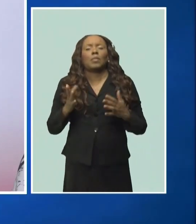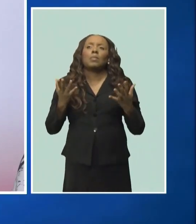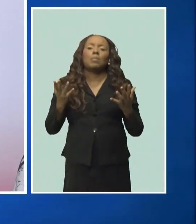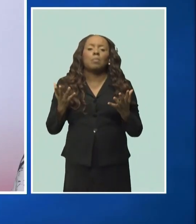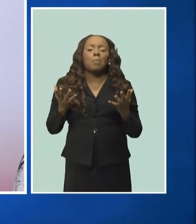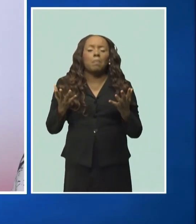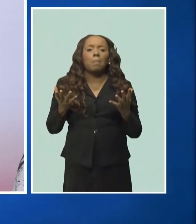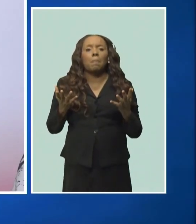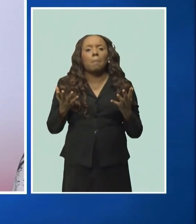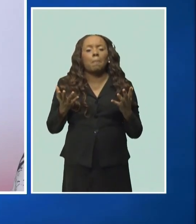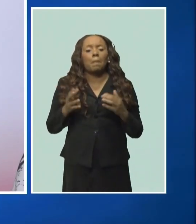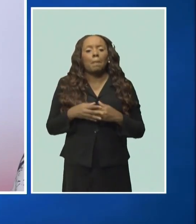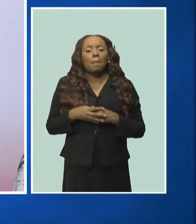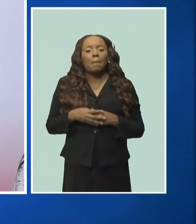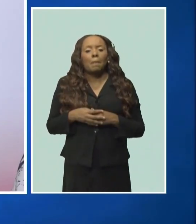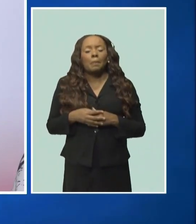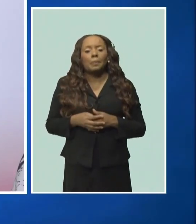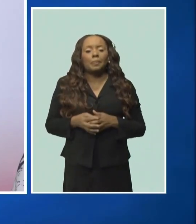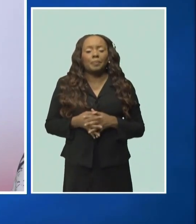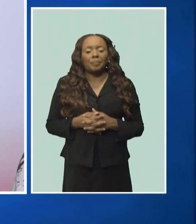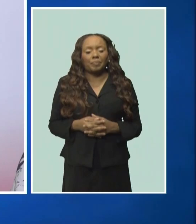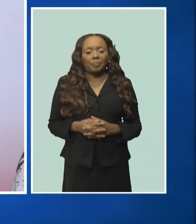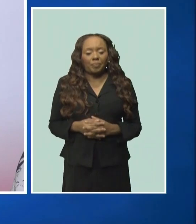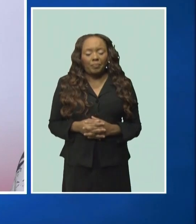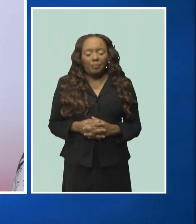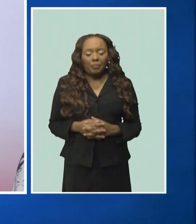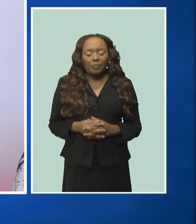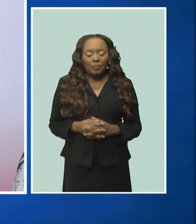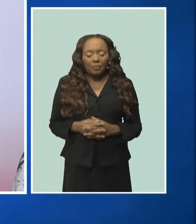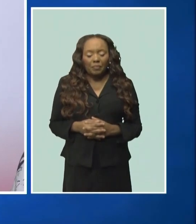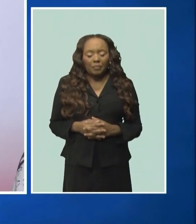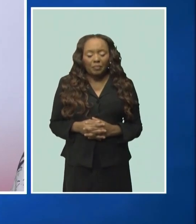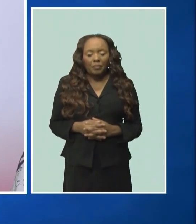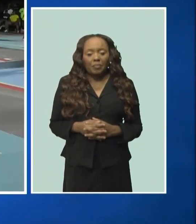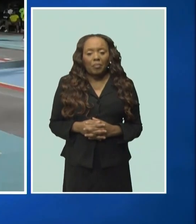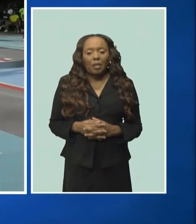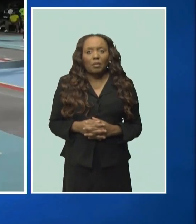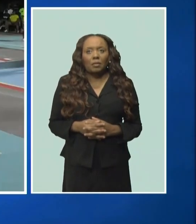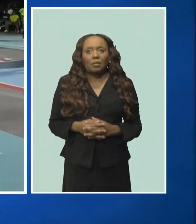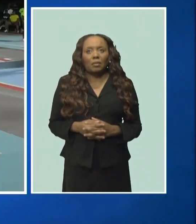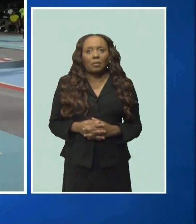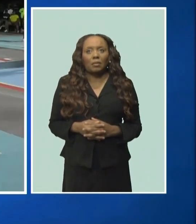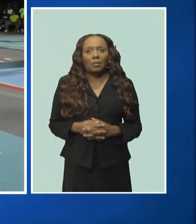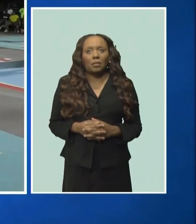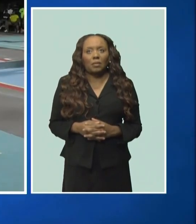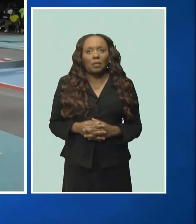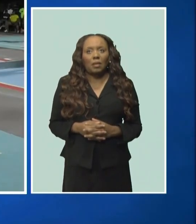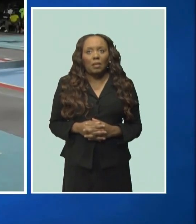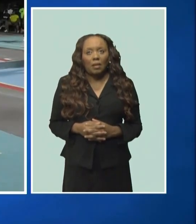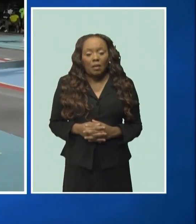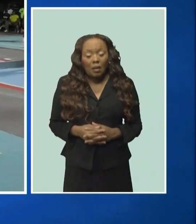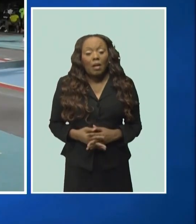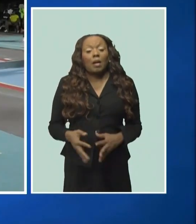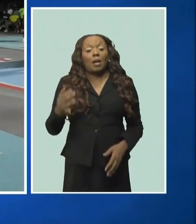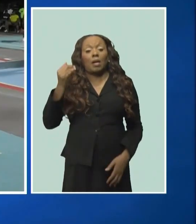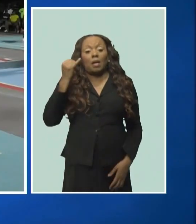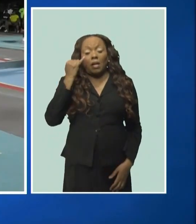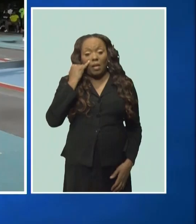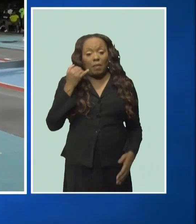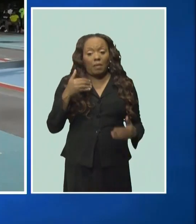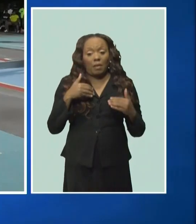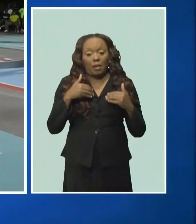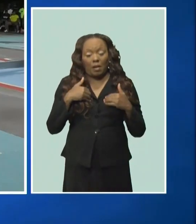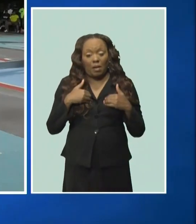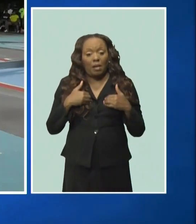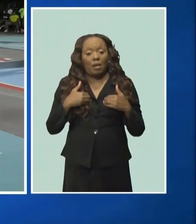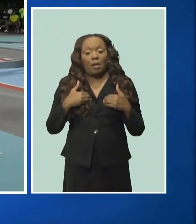person over 65, that's 1 in 5. For persons over 60, that's